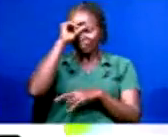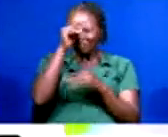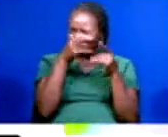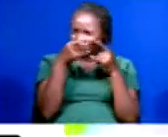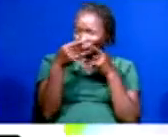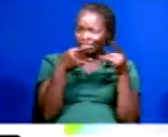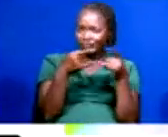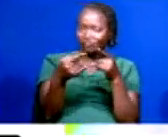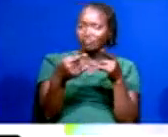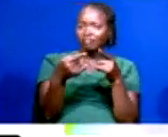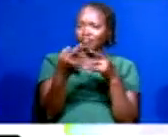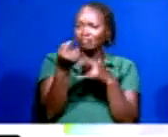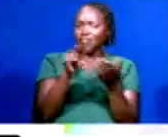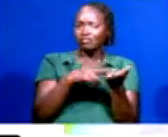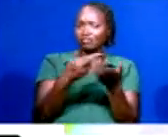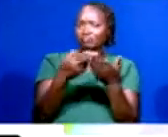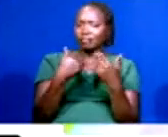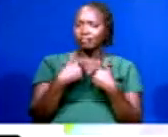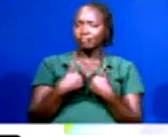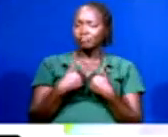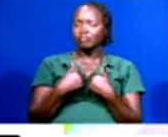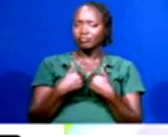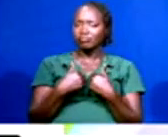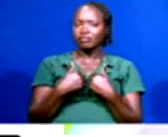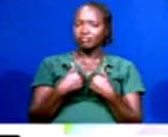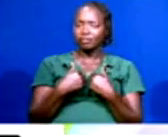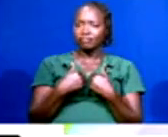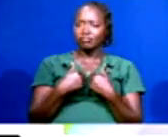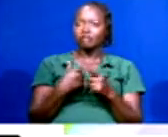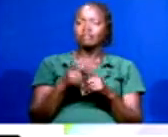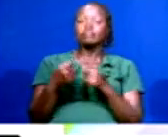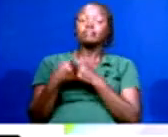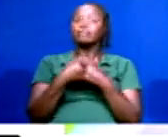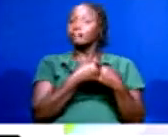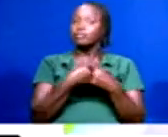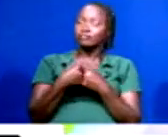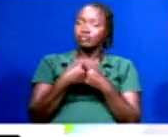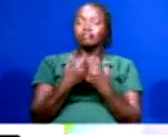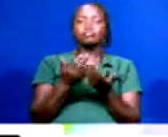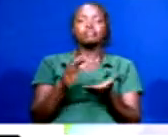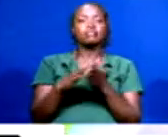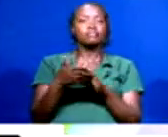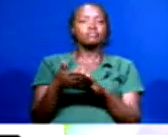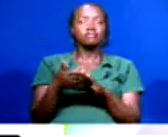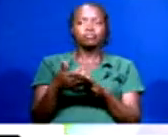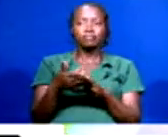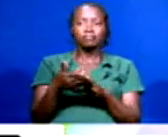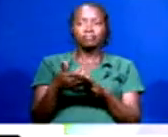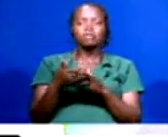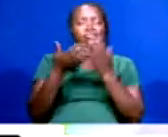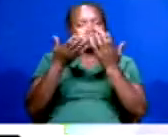the mega resources that we have been having, but the challenges is now becoming heavy on